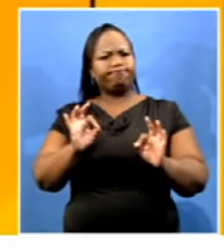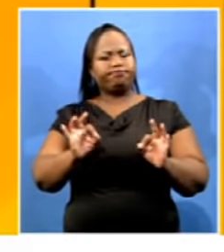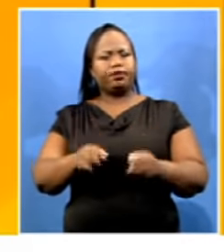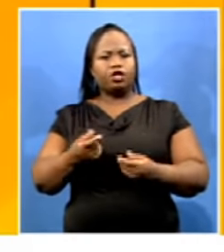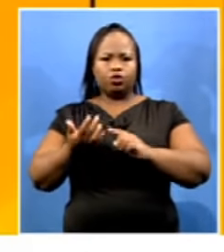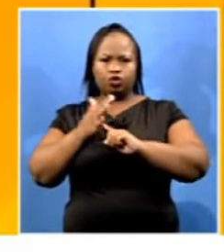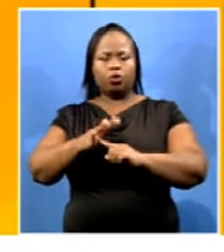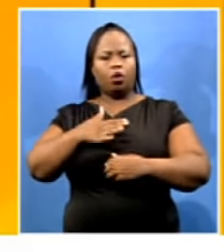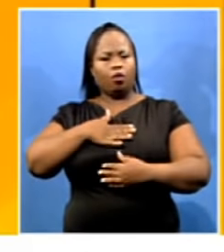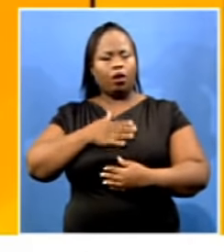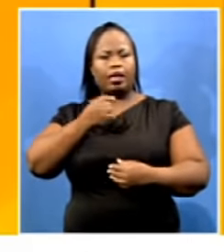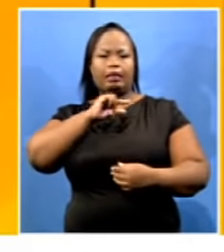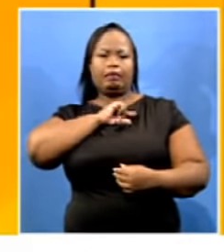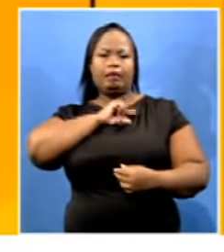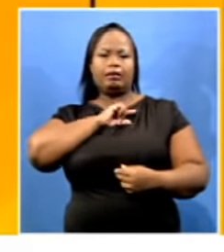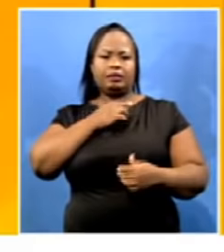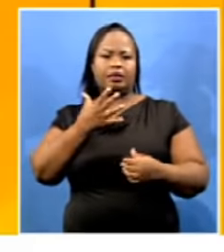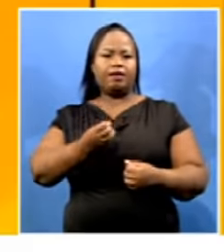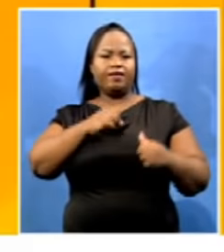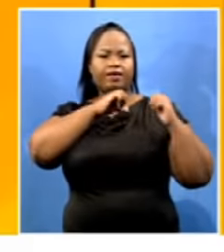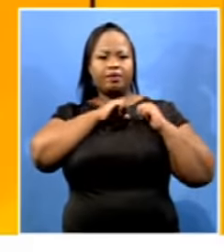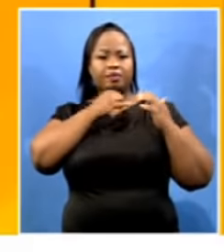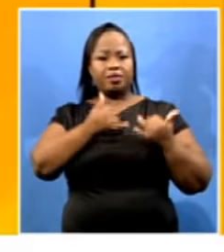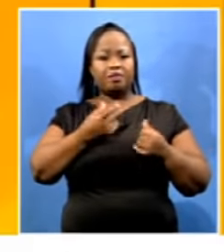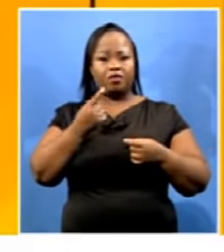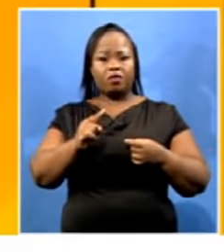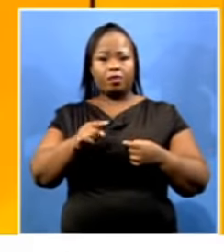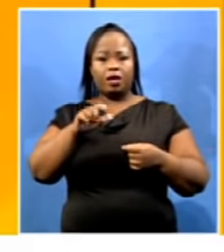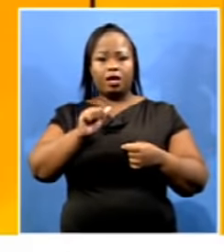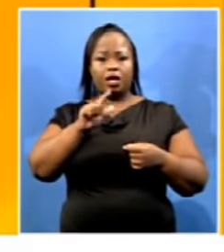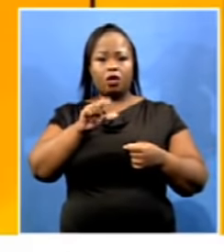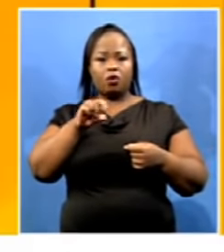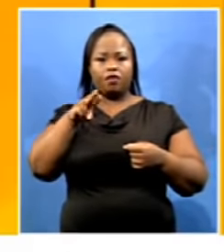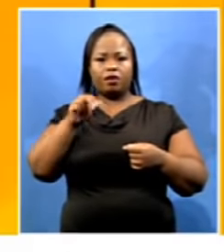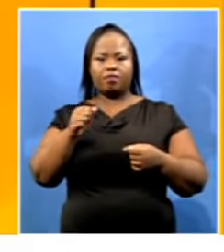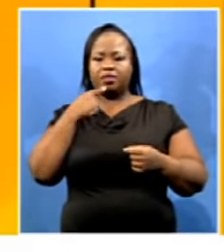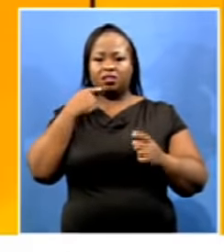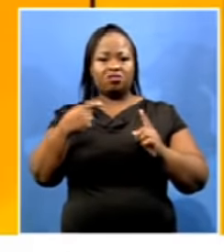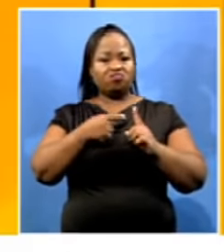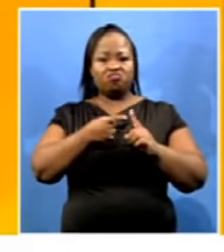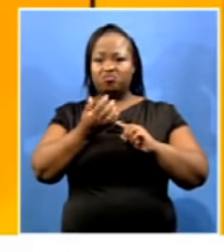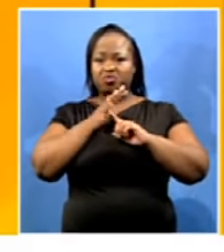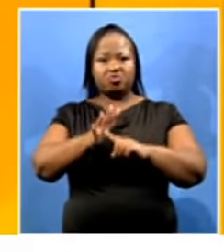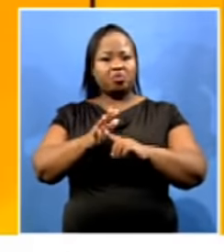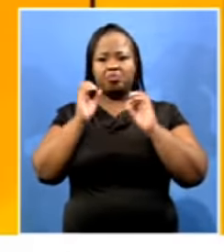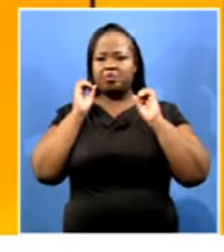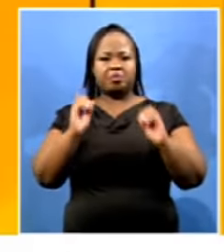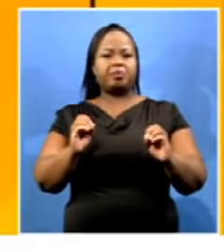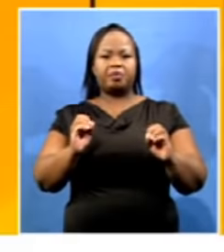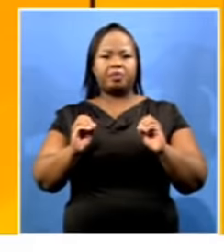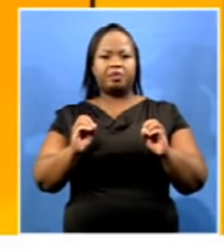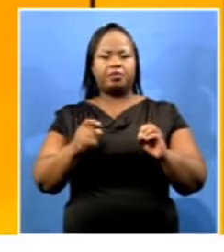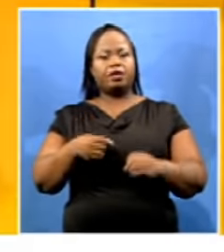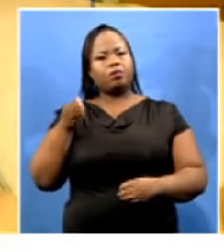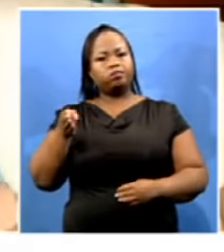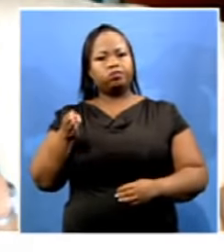and take accountability for their actions. According to Olivia, Hewitt has not displayed any of this, and she joins us